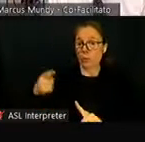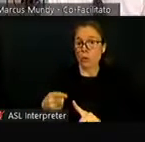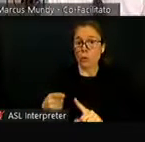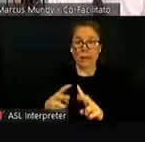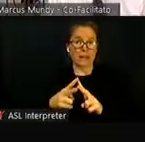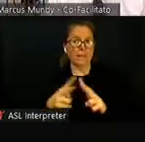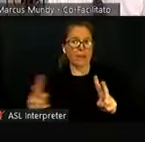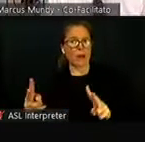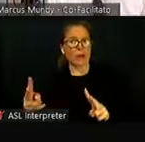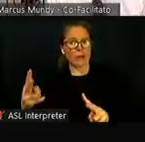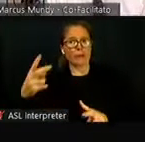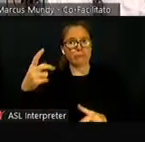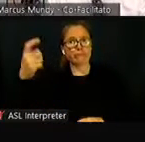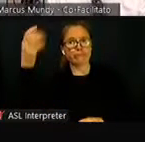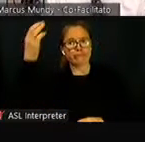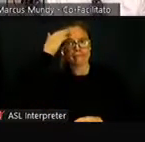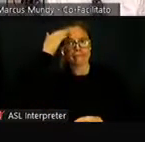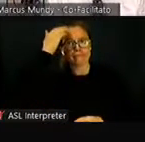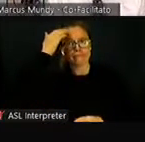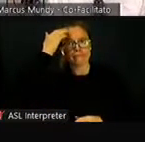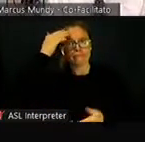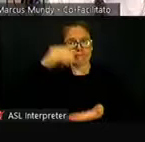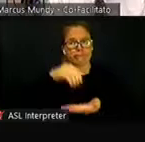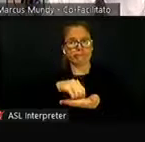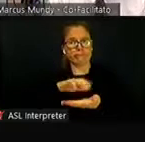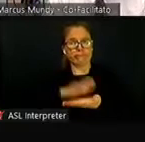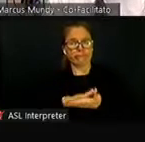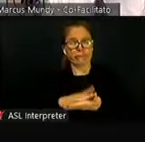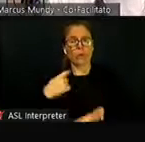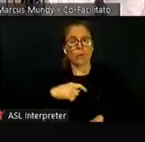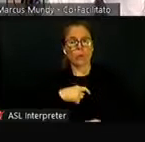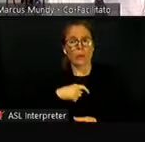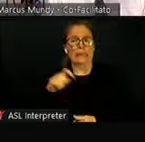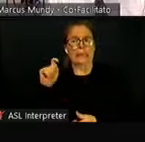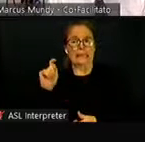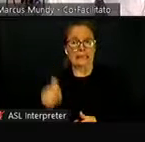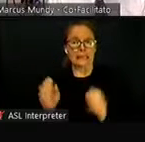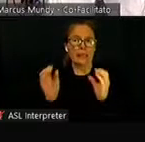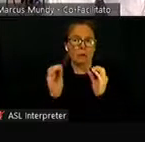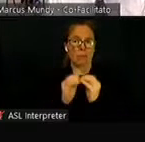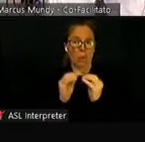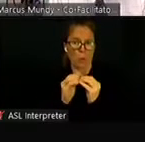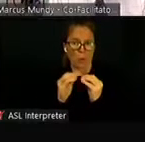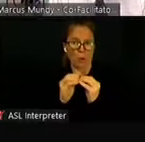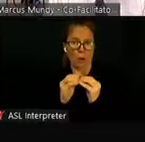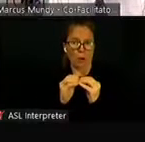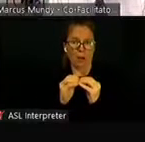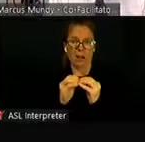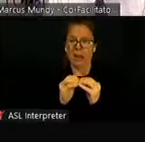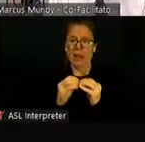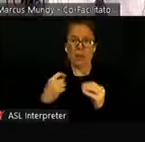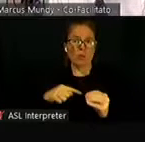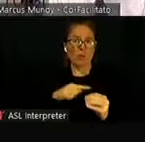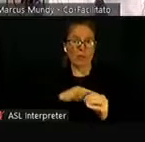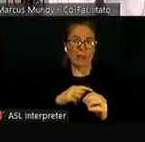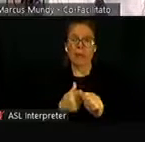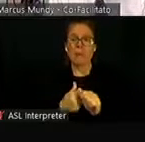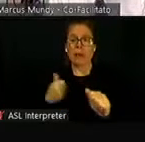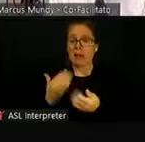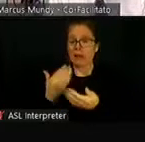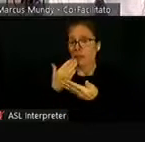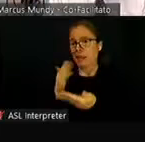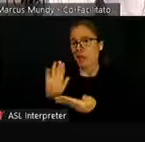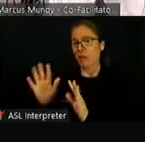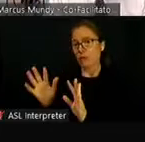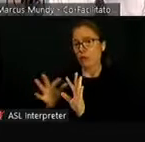well taken, that we have more need than we have been able to catch up on. So thank you for your